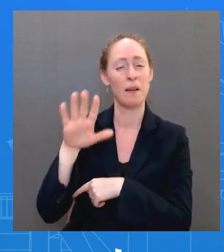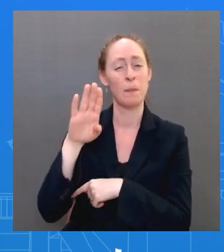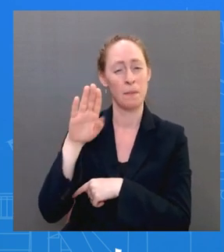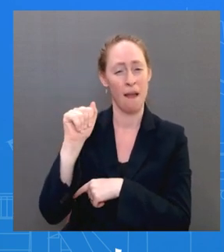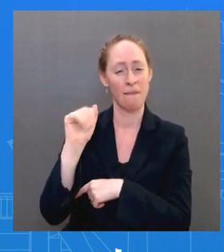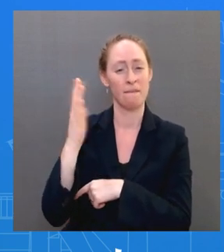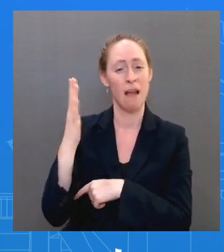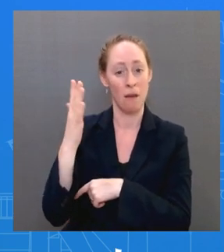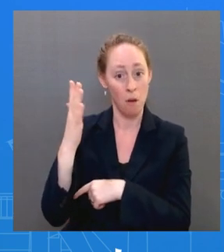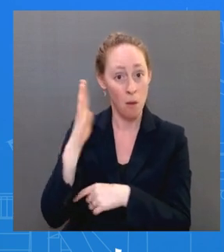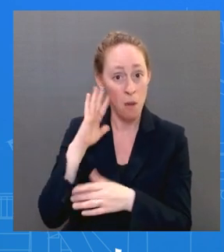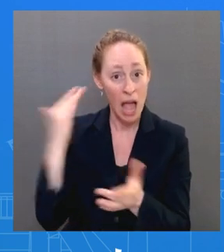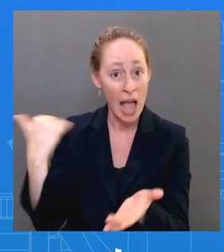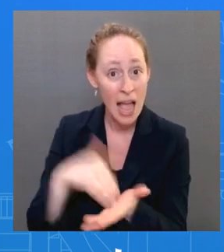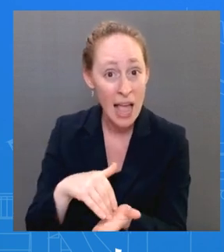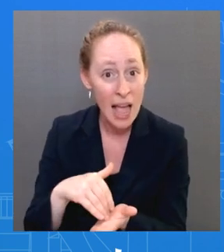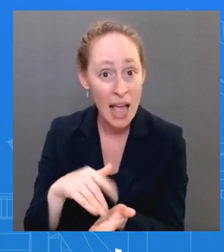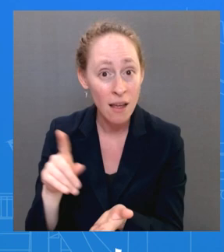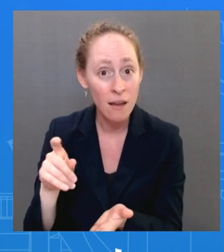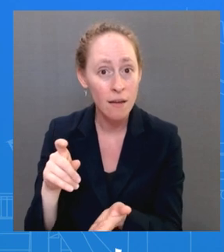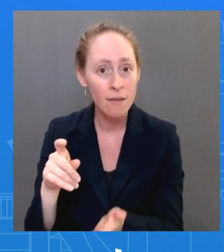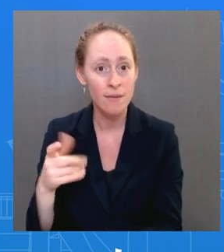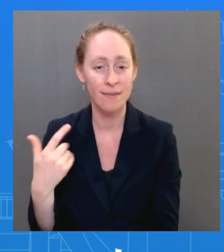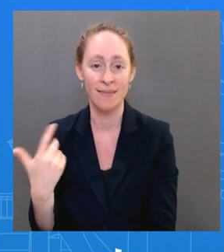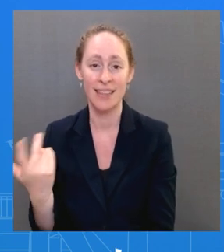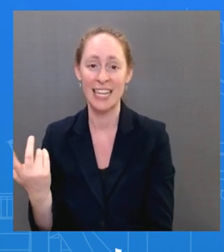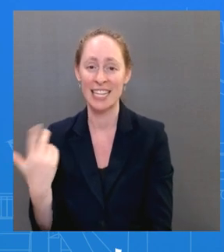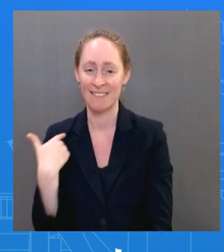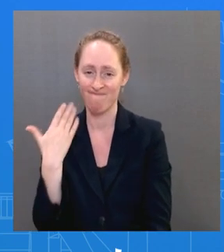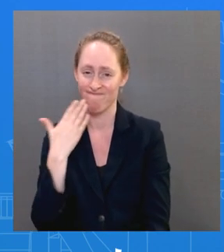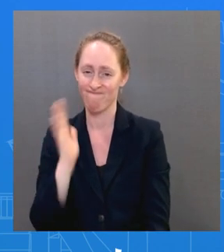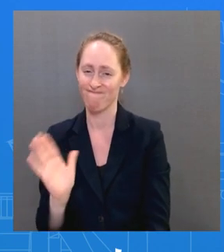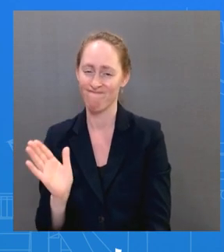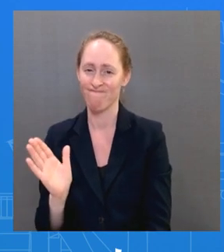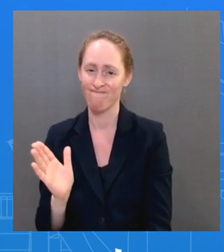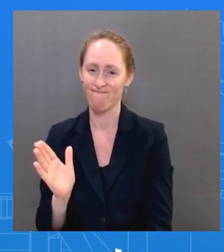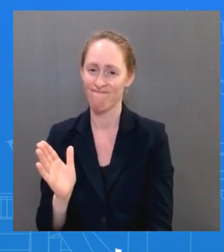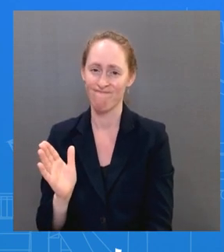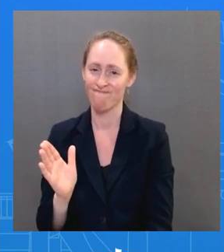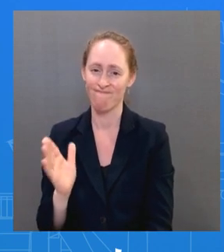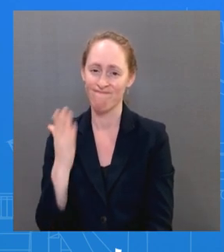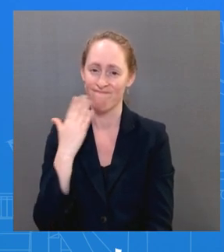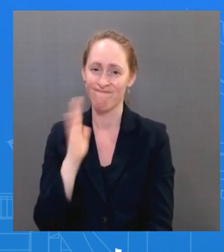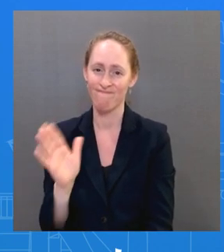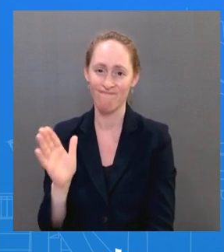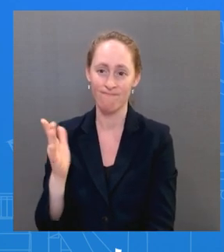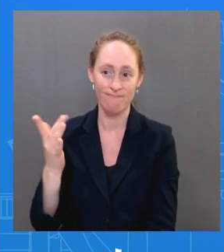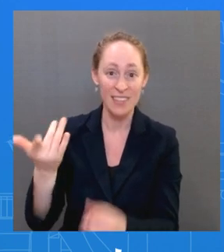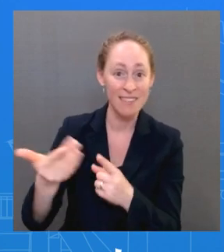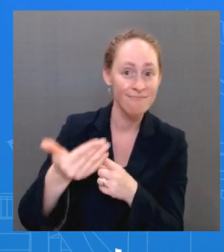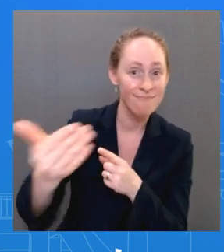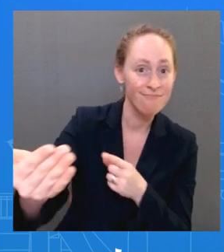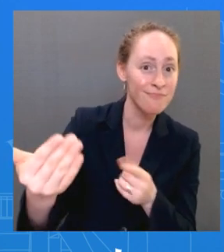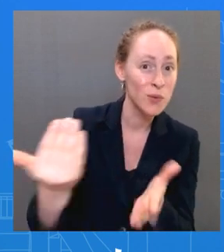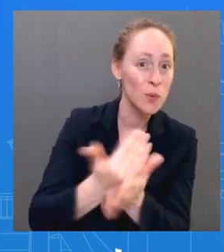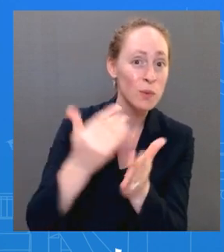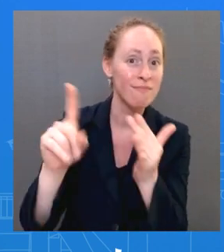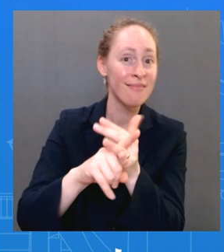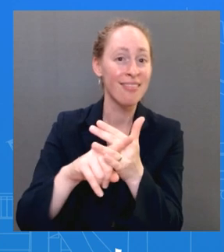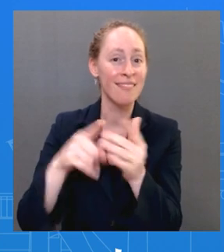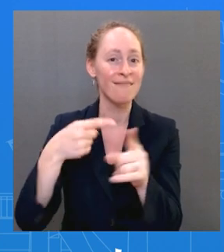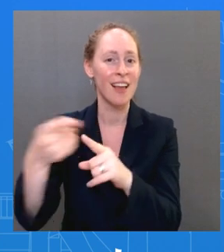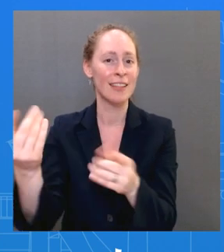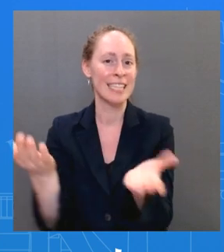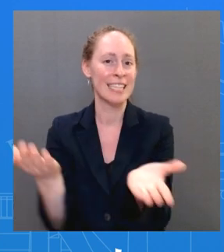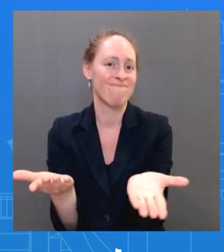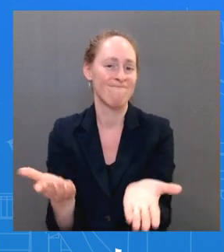what the implications are. And we obviously don't know what variant or subvariant the president was infected. I guess I should ask, how about if you just had it a month ago? 3 months ago, I